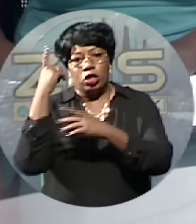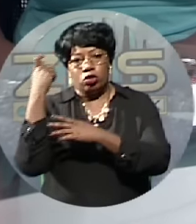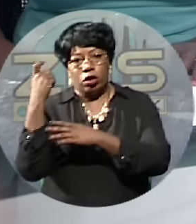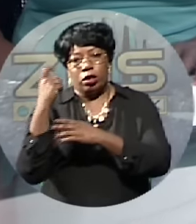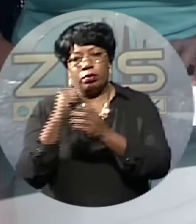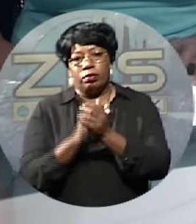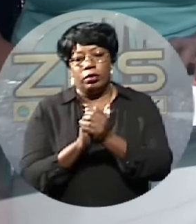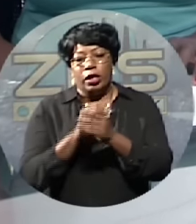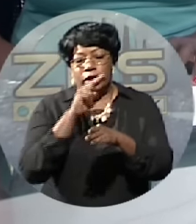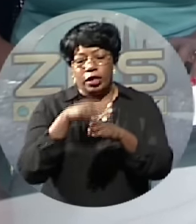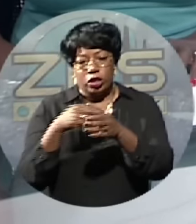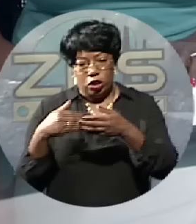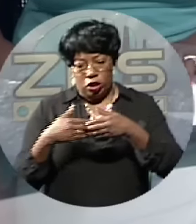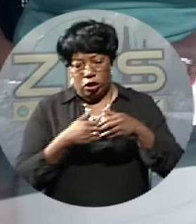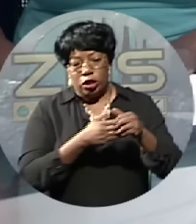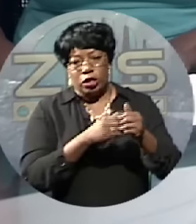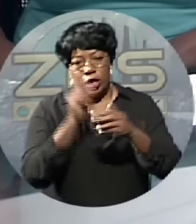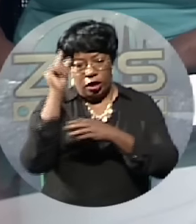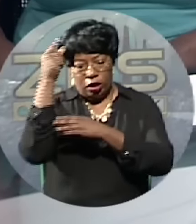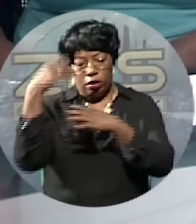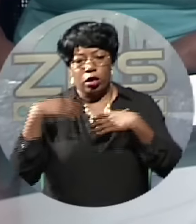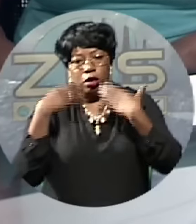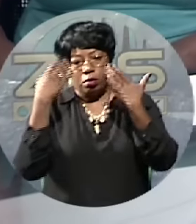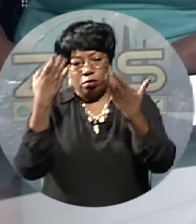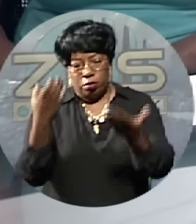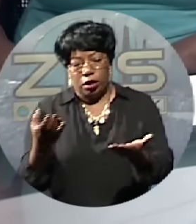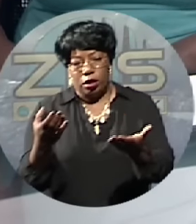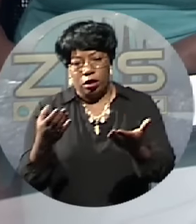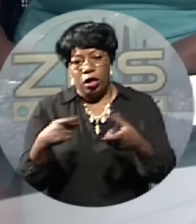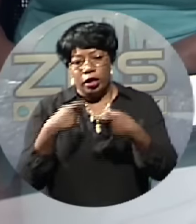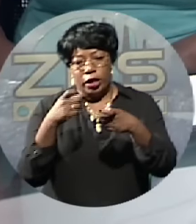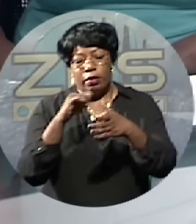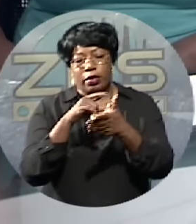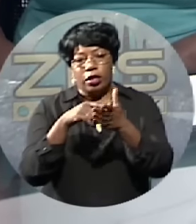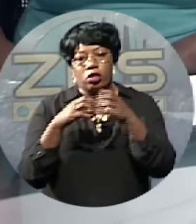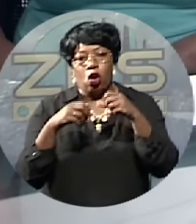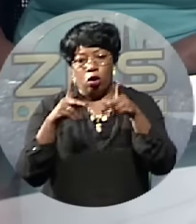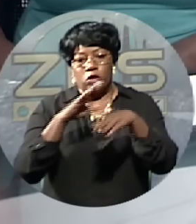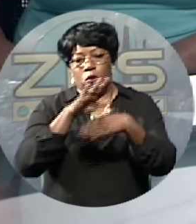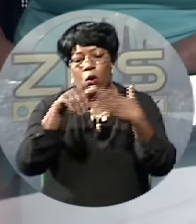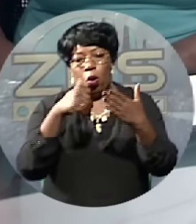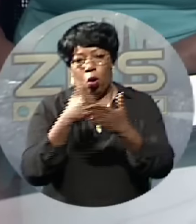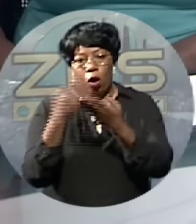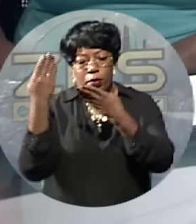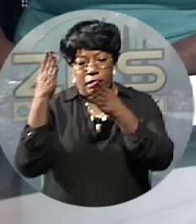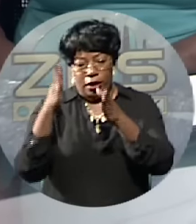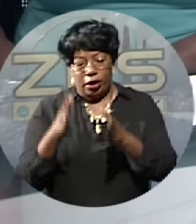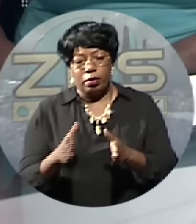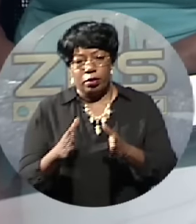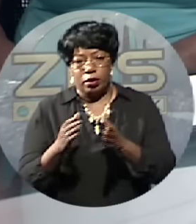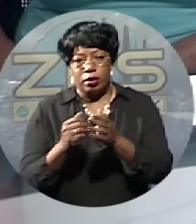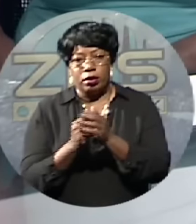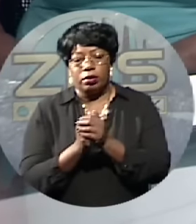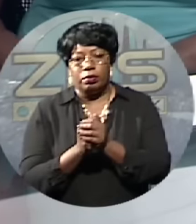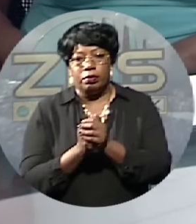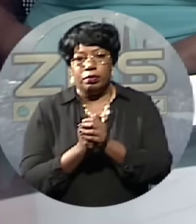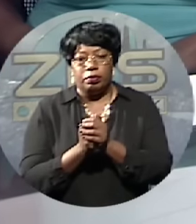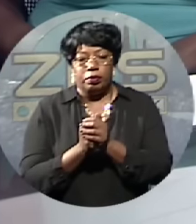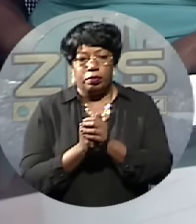leader says government is committed to affording this opportunity to all deserving Bahamians. Clint Watson